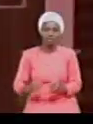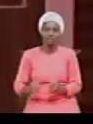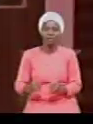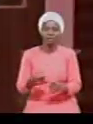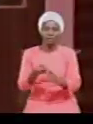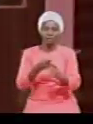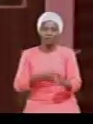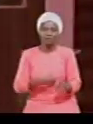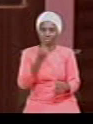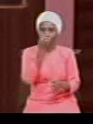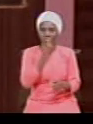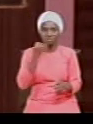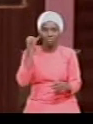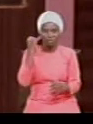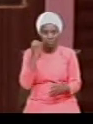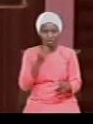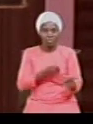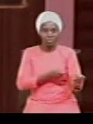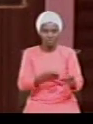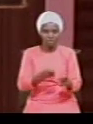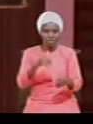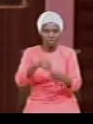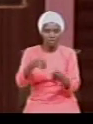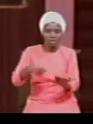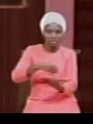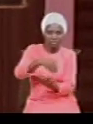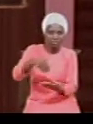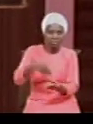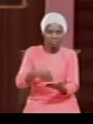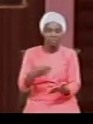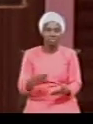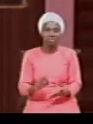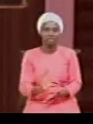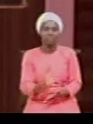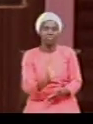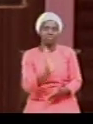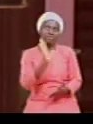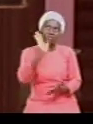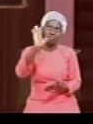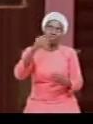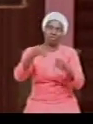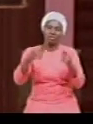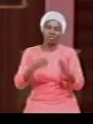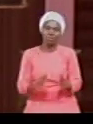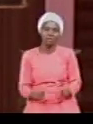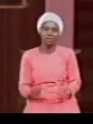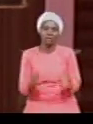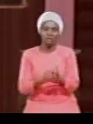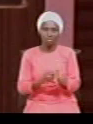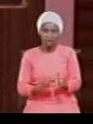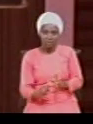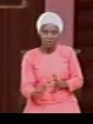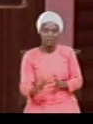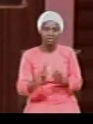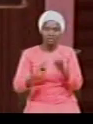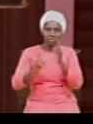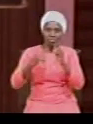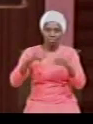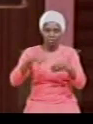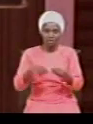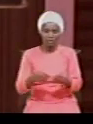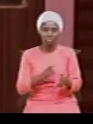Rule thou in the midst of thine enemies. That's still addressed to